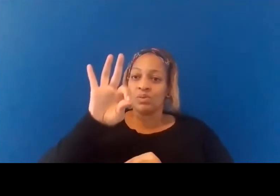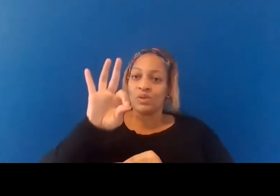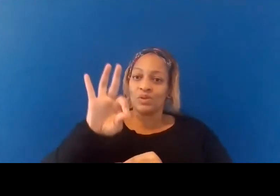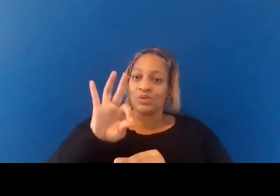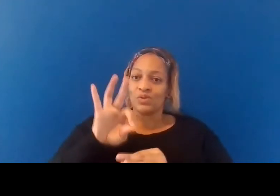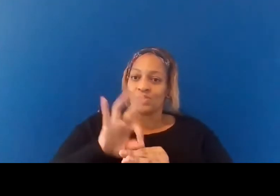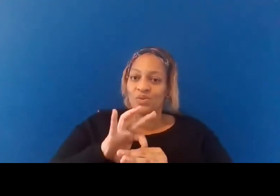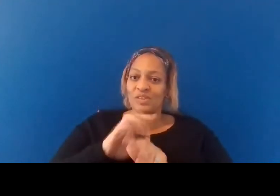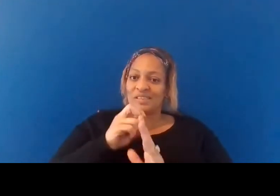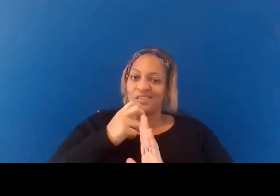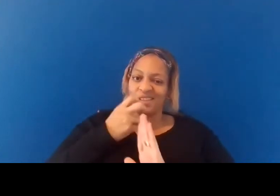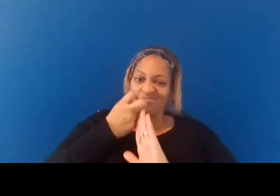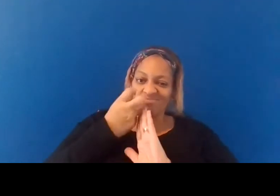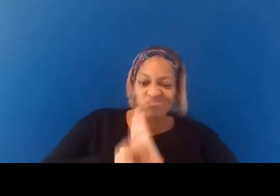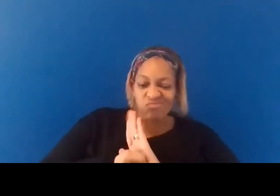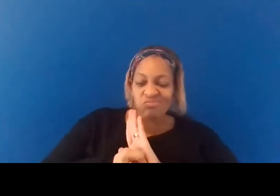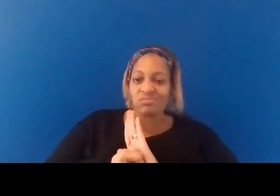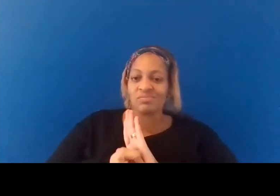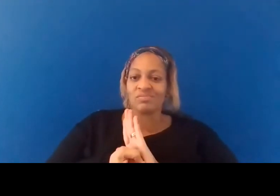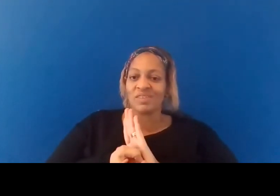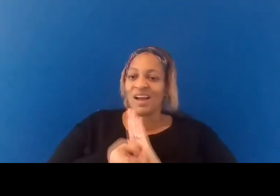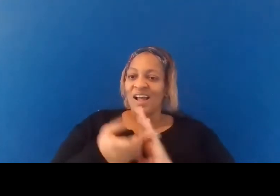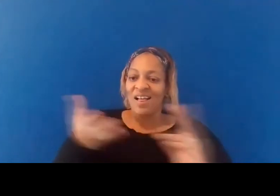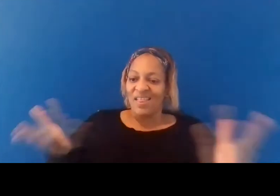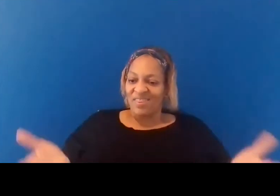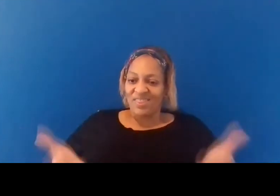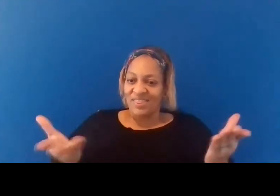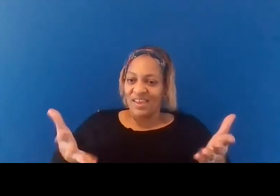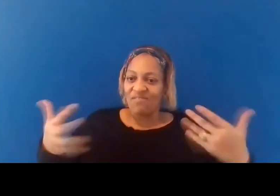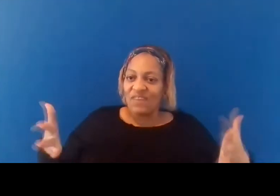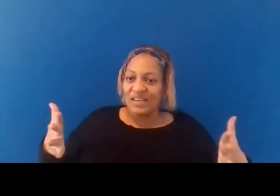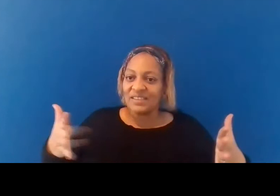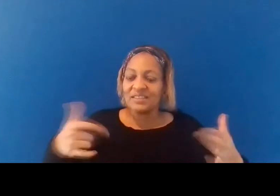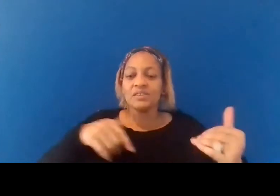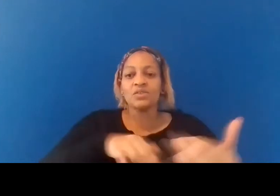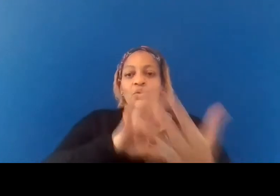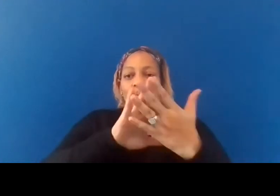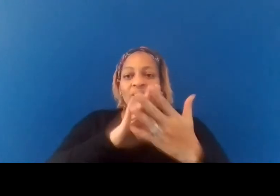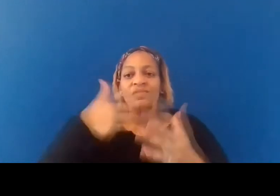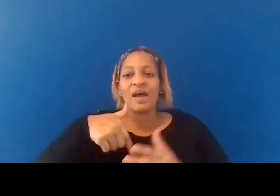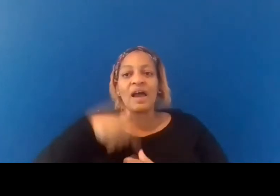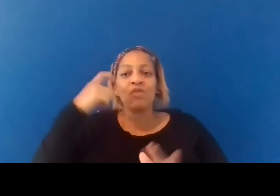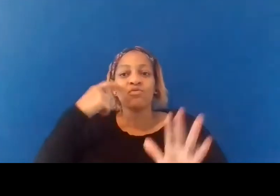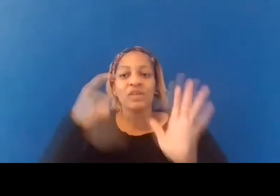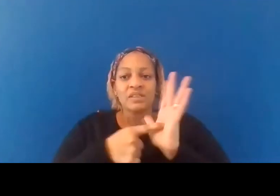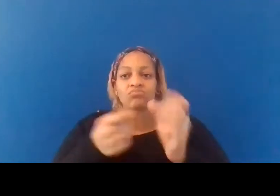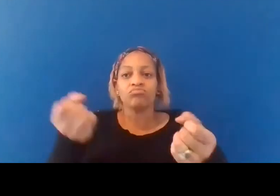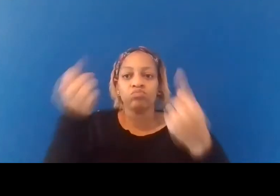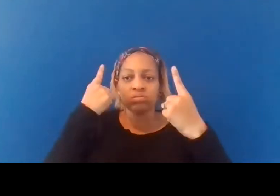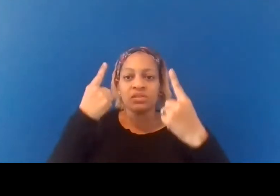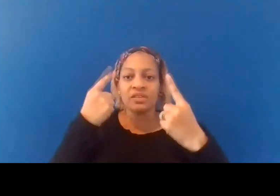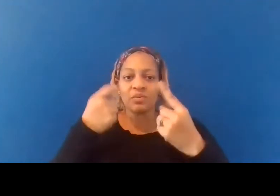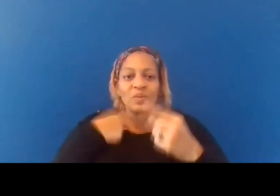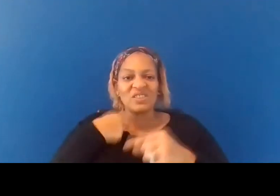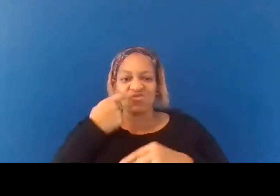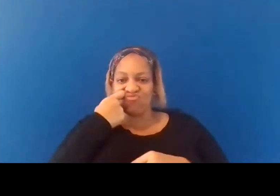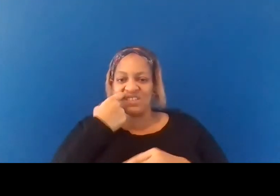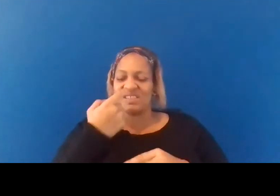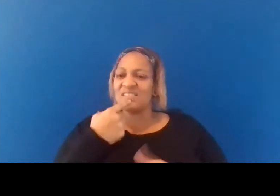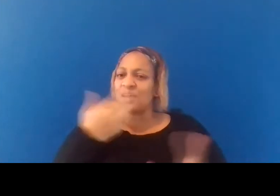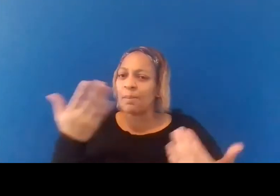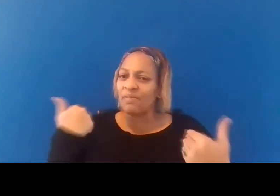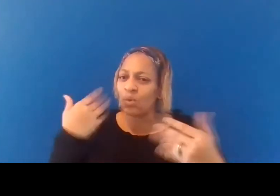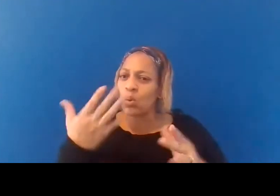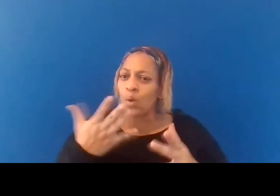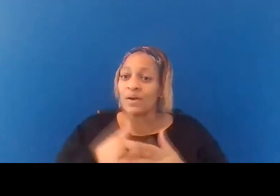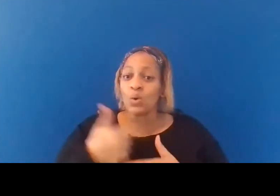there. Allow it to be present by our recognition and understanding of it. What did we say a few sentences ago? We believe